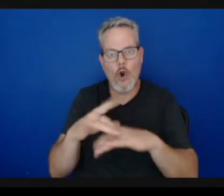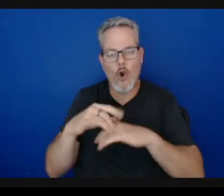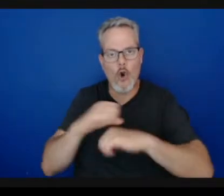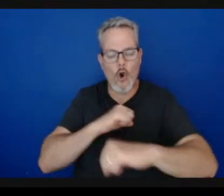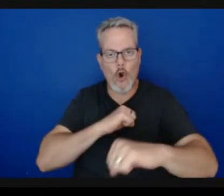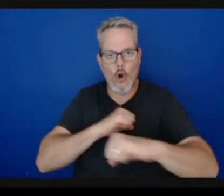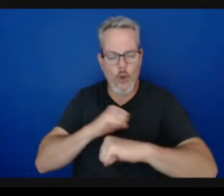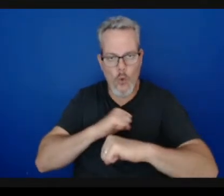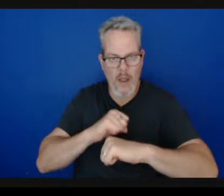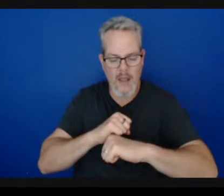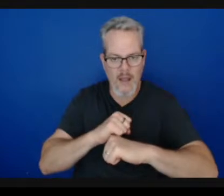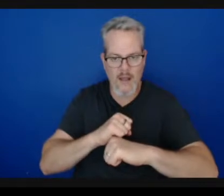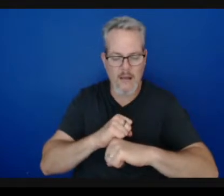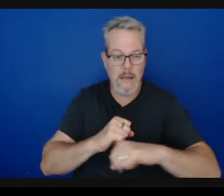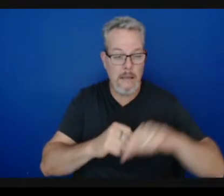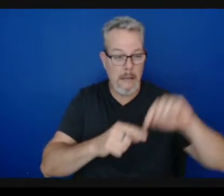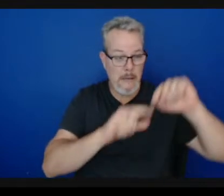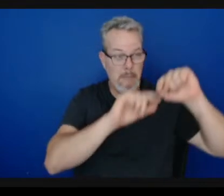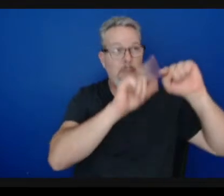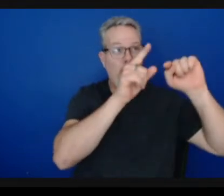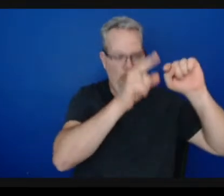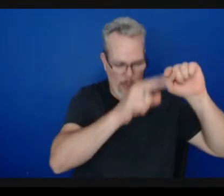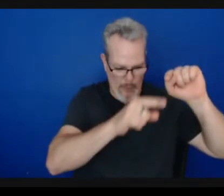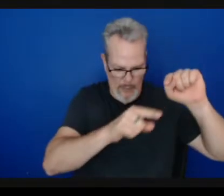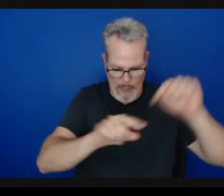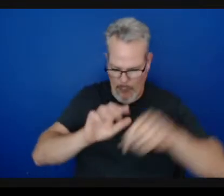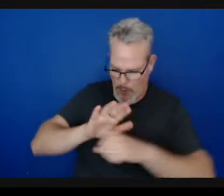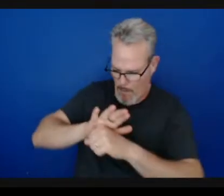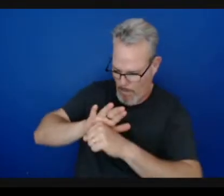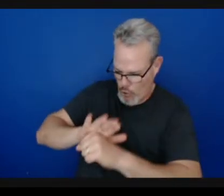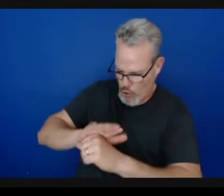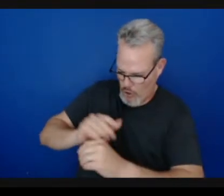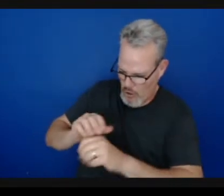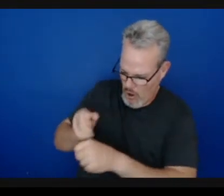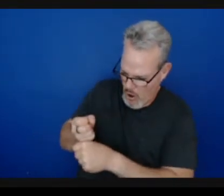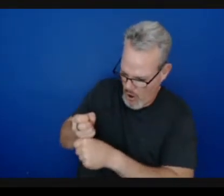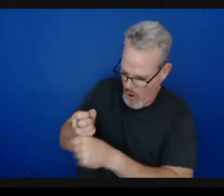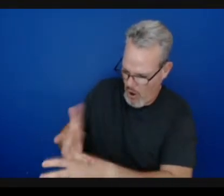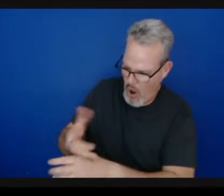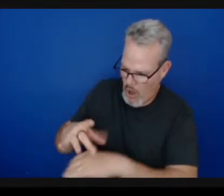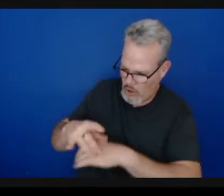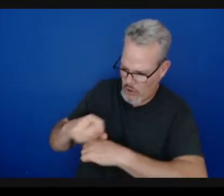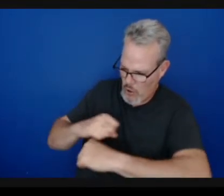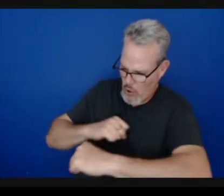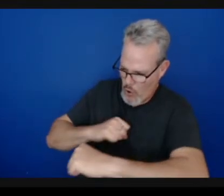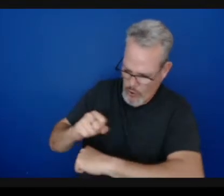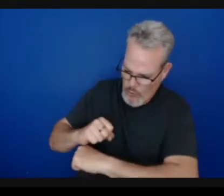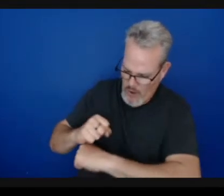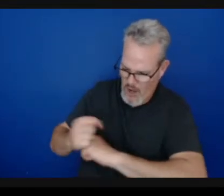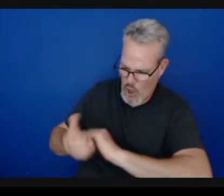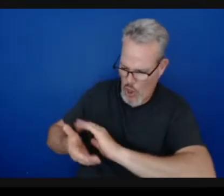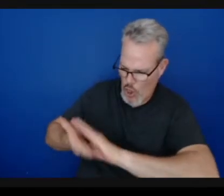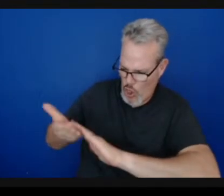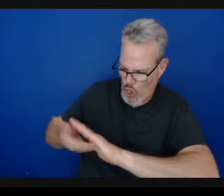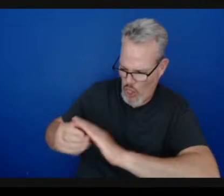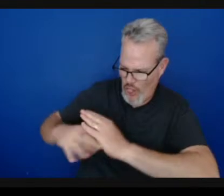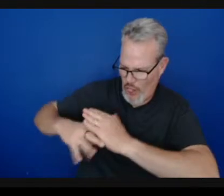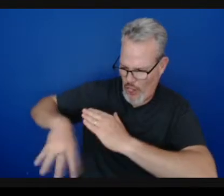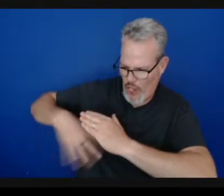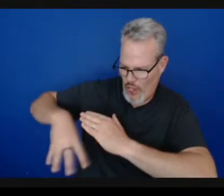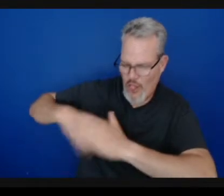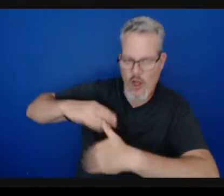down, injecting this area, causing earthquakes, pushing things out this way, and flushing 24 lava out at the bottom. That's how it